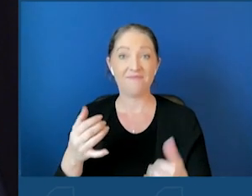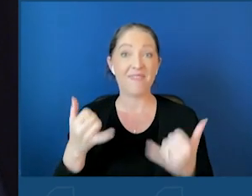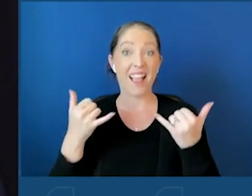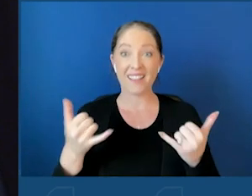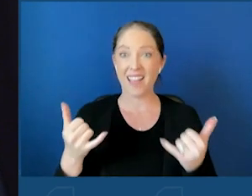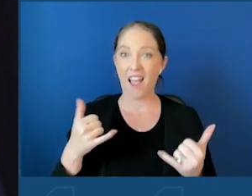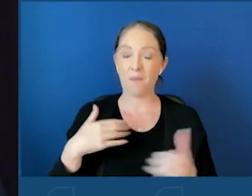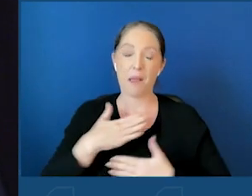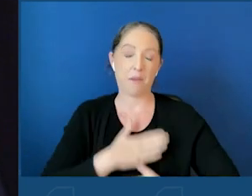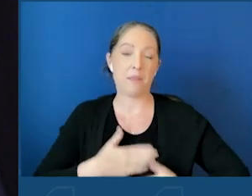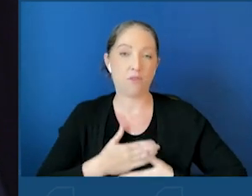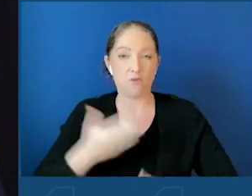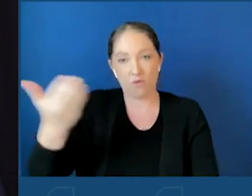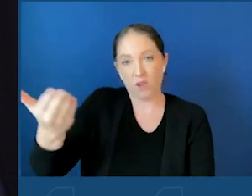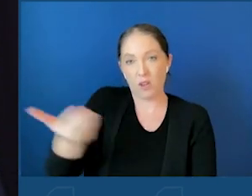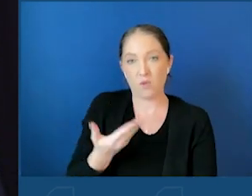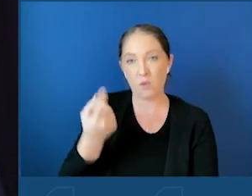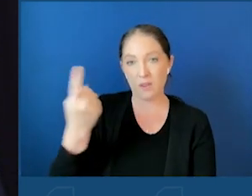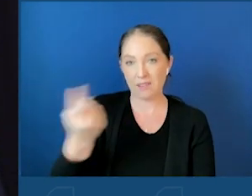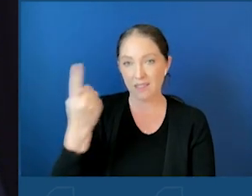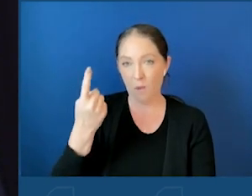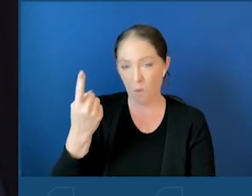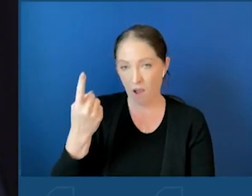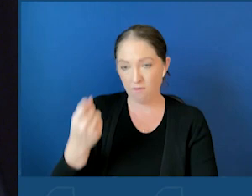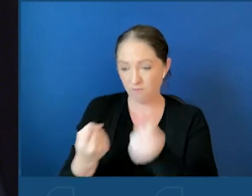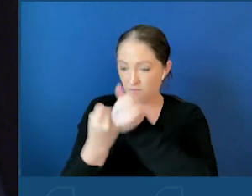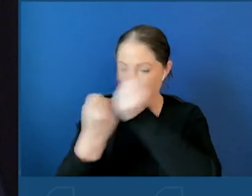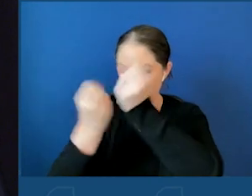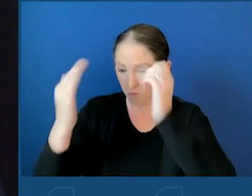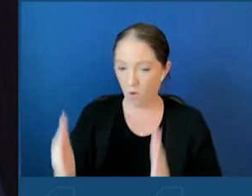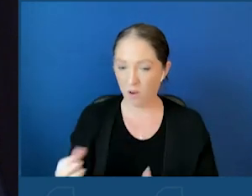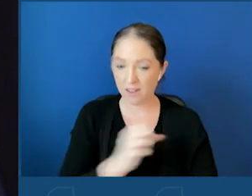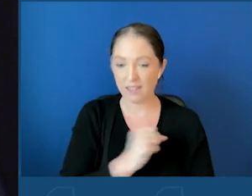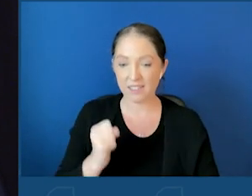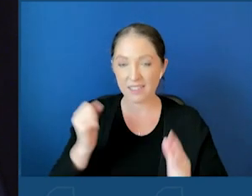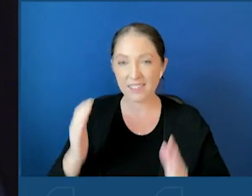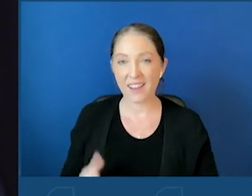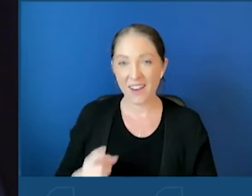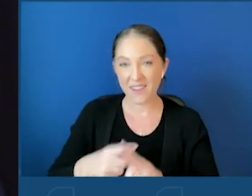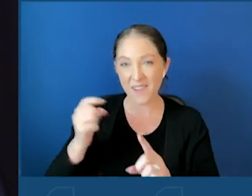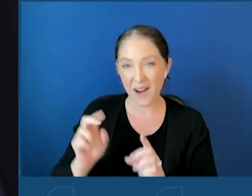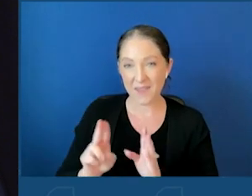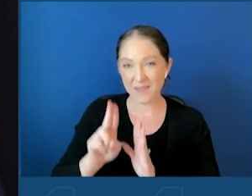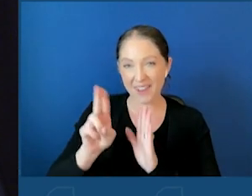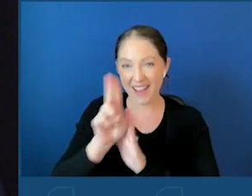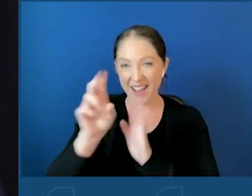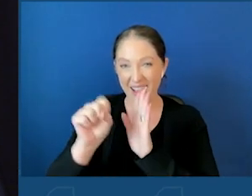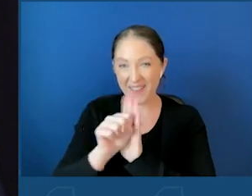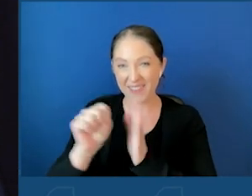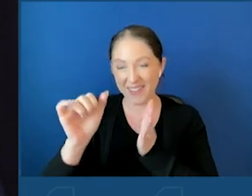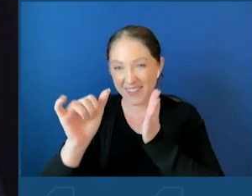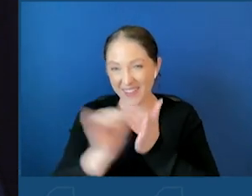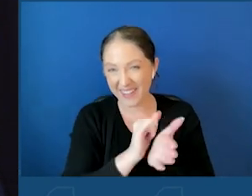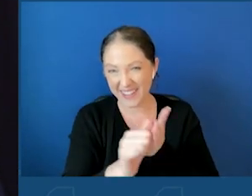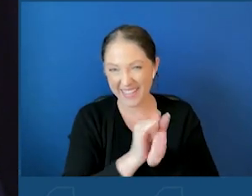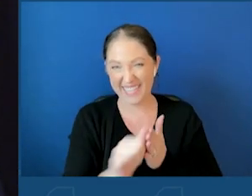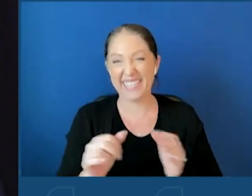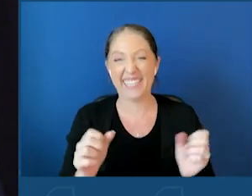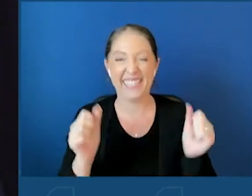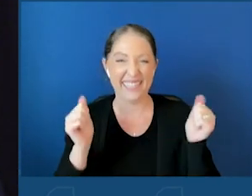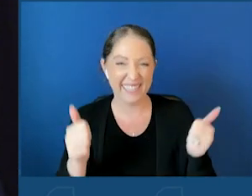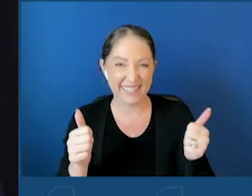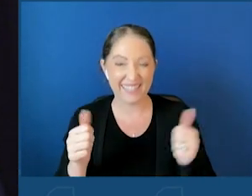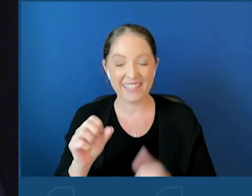introduce someone who's been an amazing champion, our senator from upstate New York. Nothing wrong with upstate New York, right, Senator? Samara